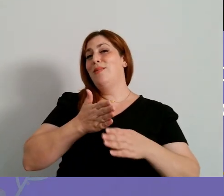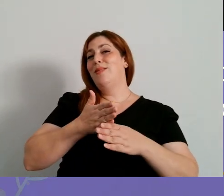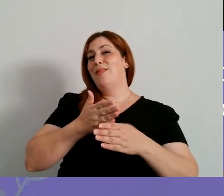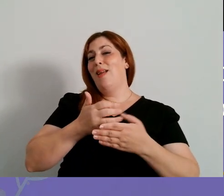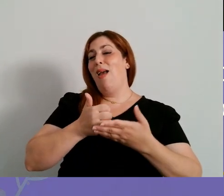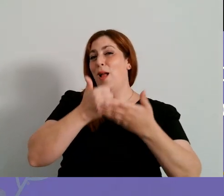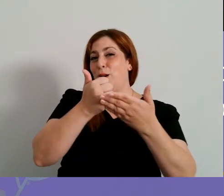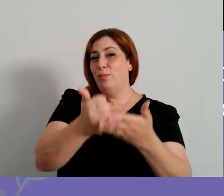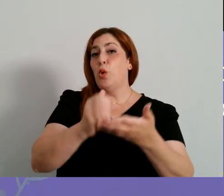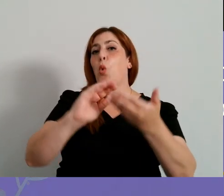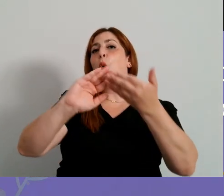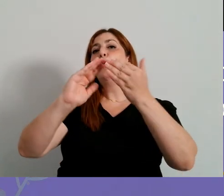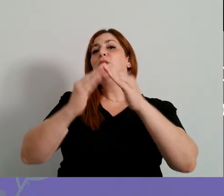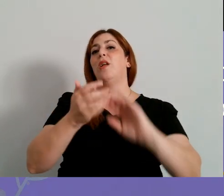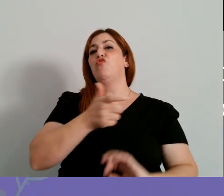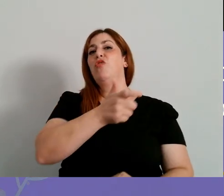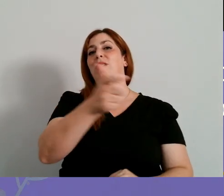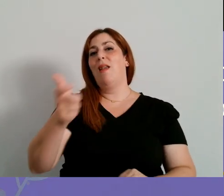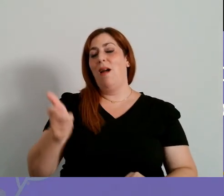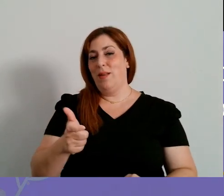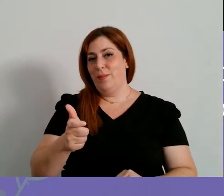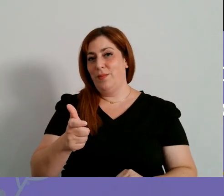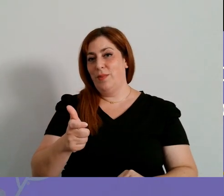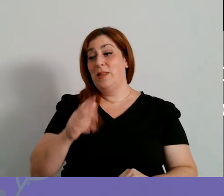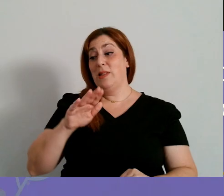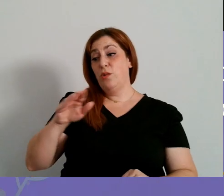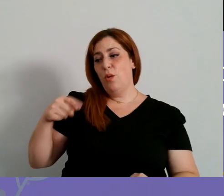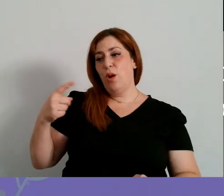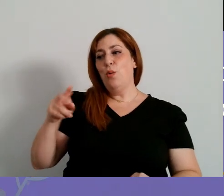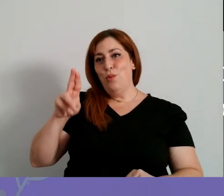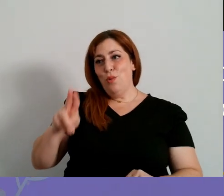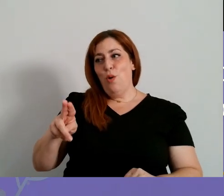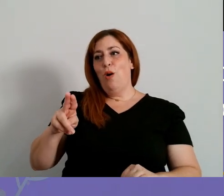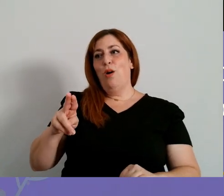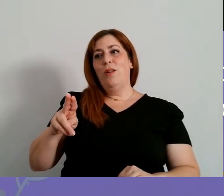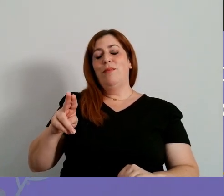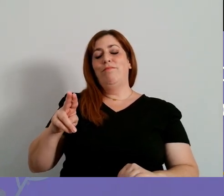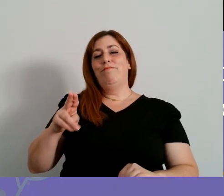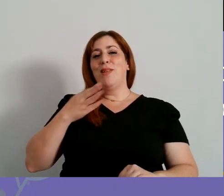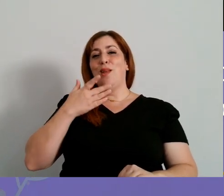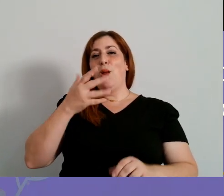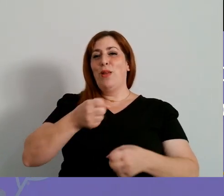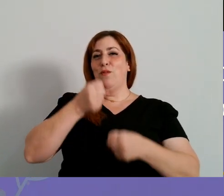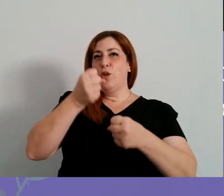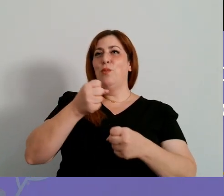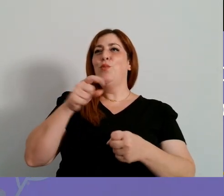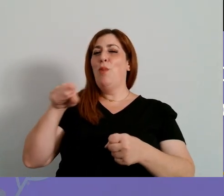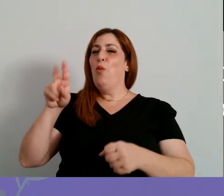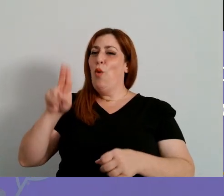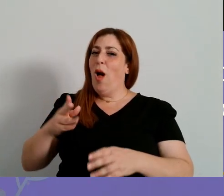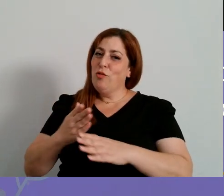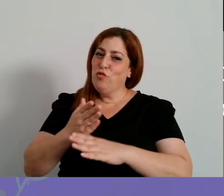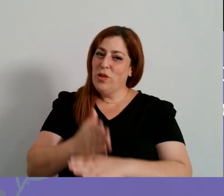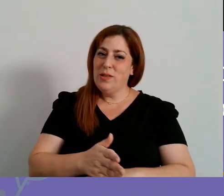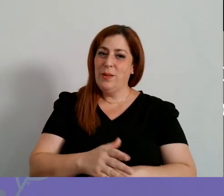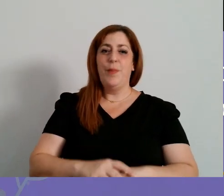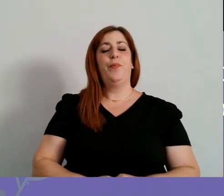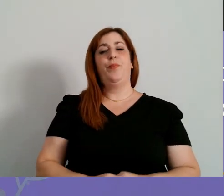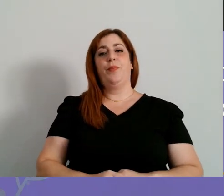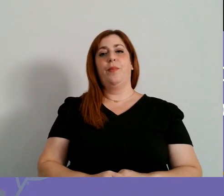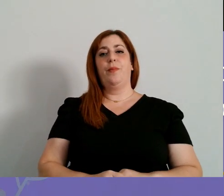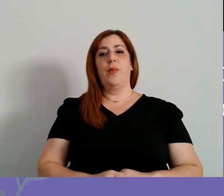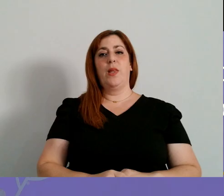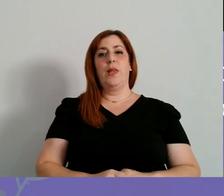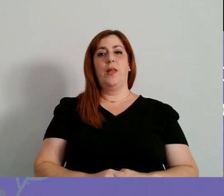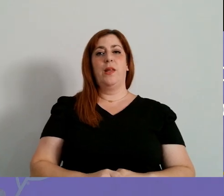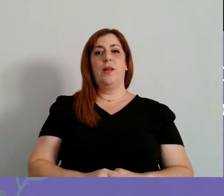for others. If you are speaking to a person and you're trying to get an accommodation or trying to get understanding,